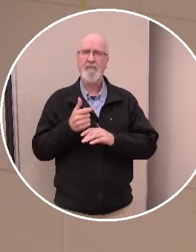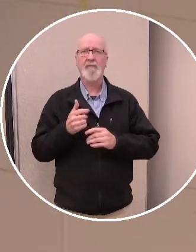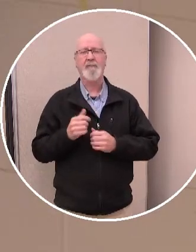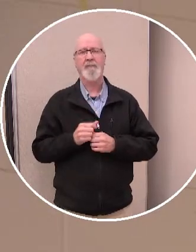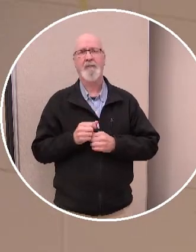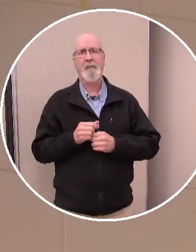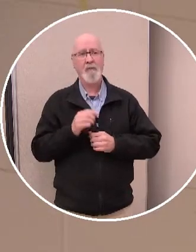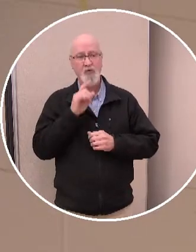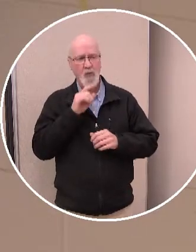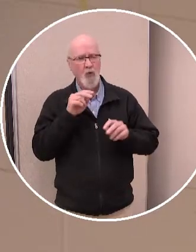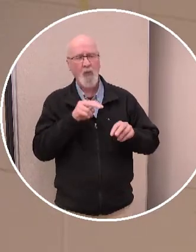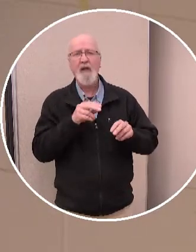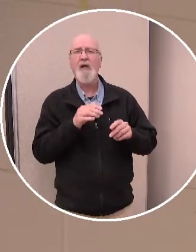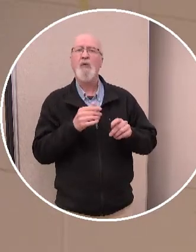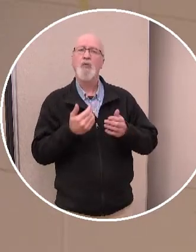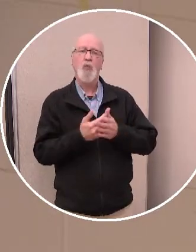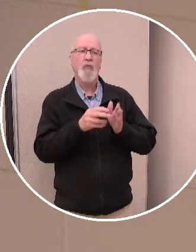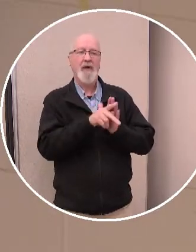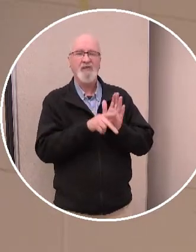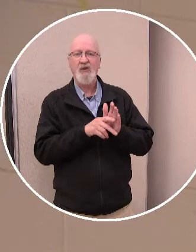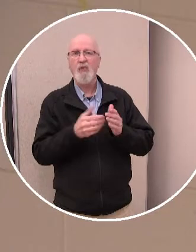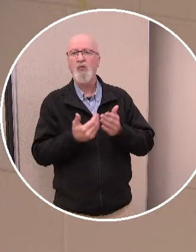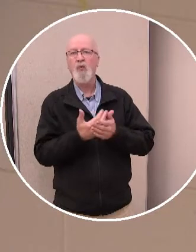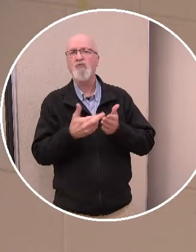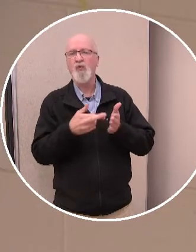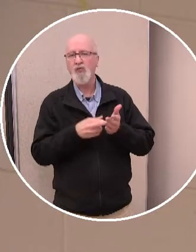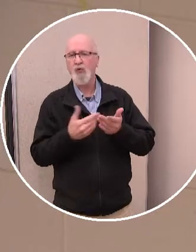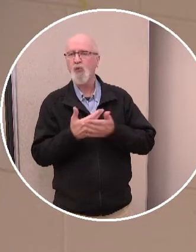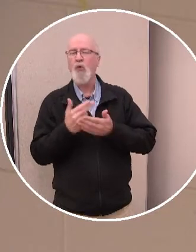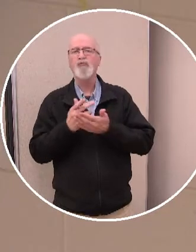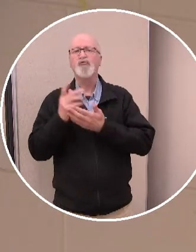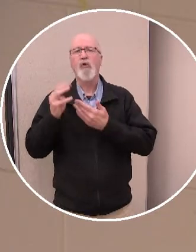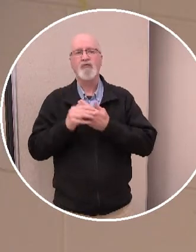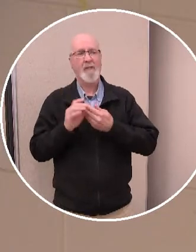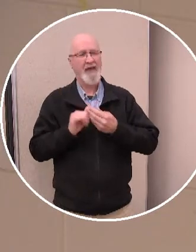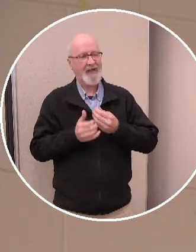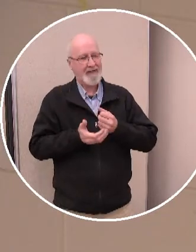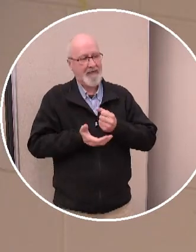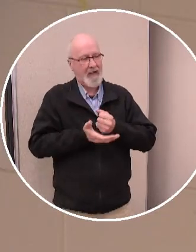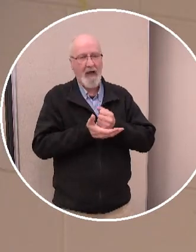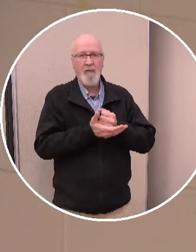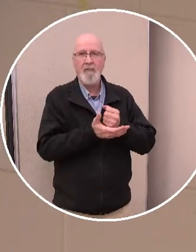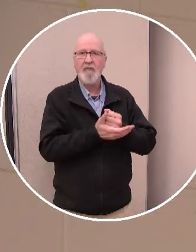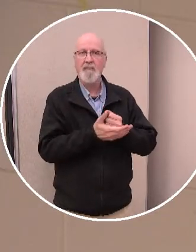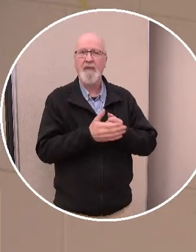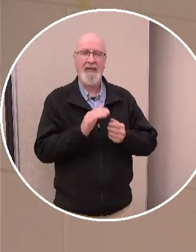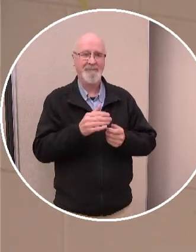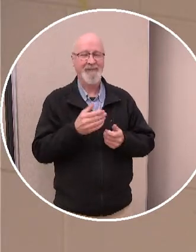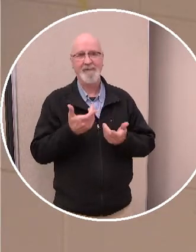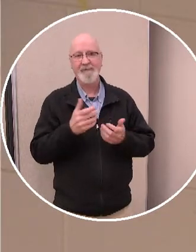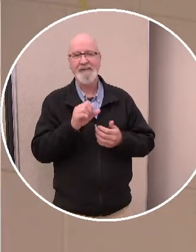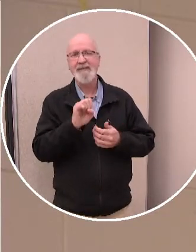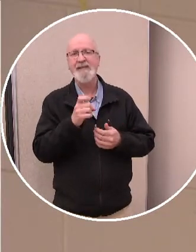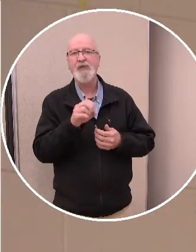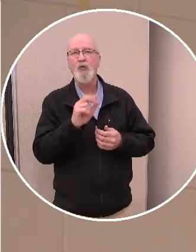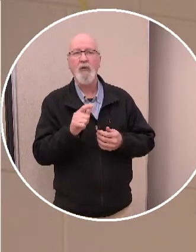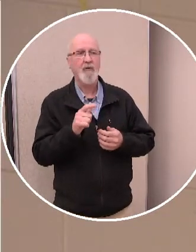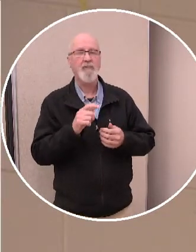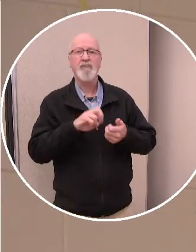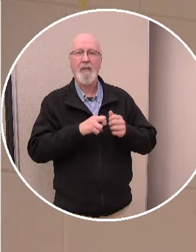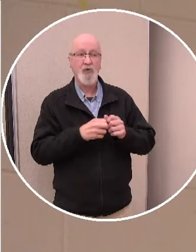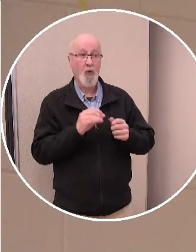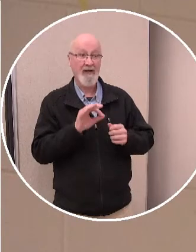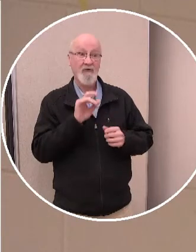looking at potential policies, protocols, and programming which can further address sexual incidents of a potential criminal